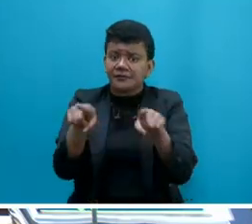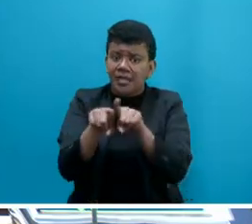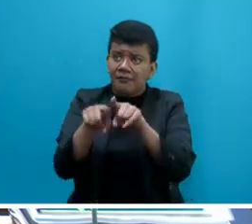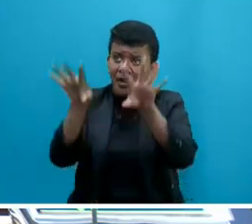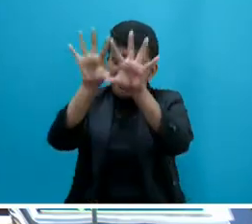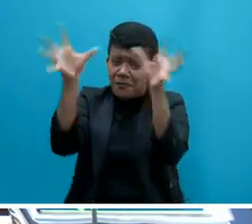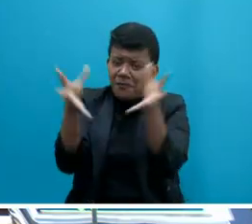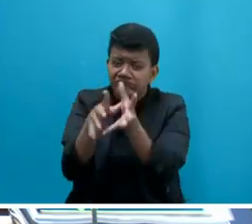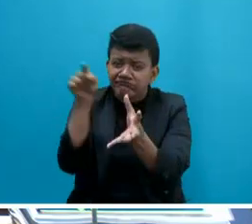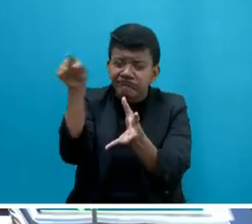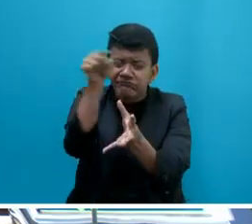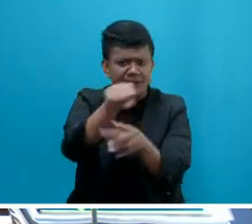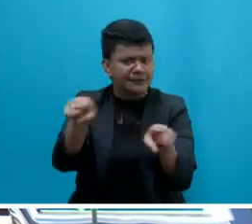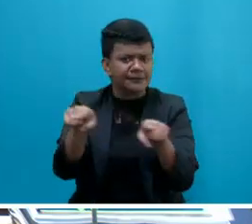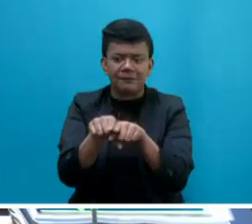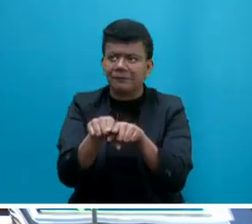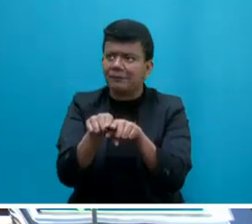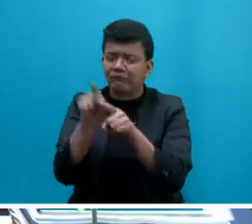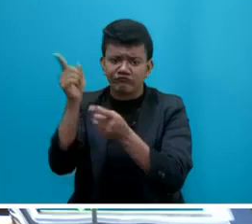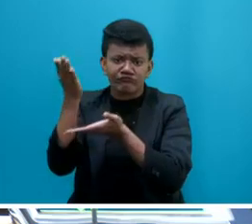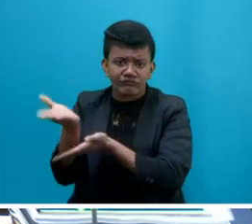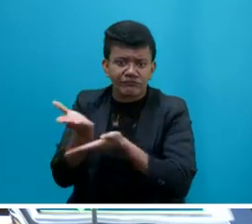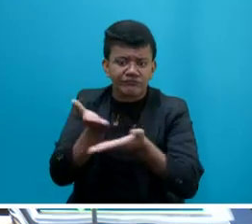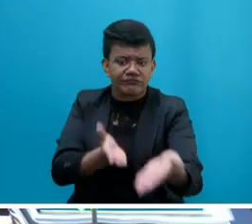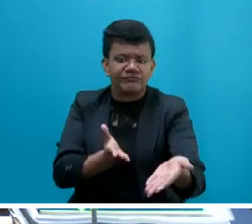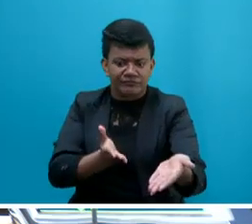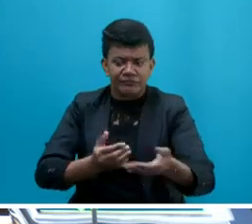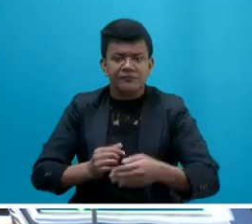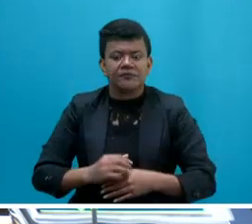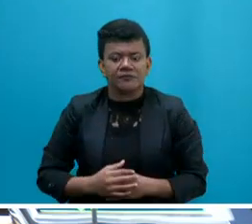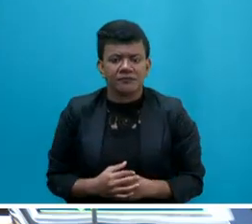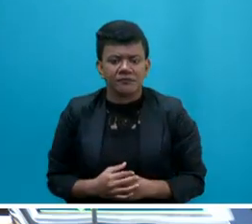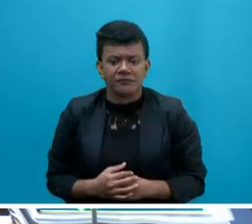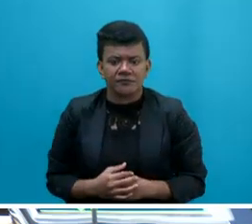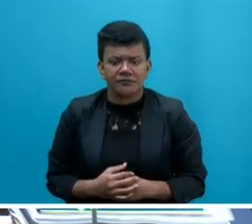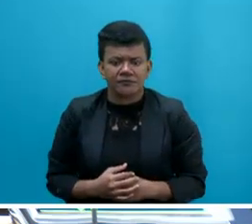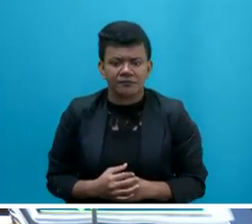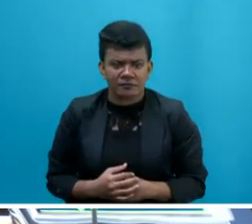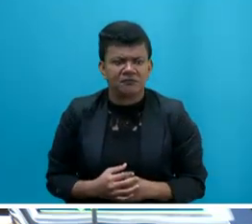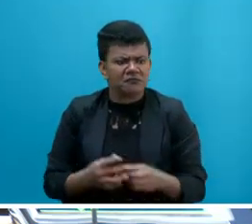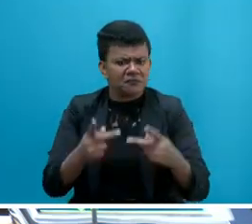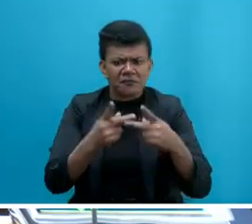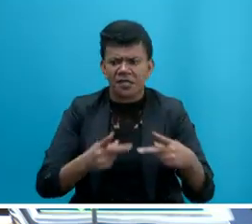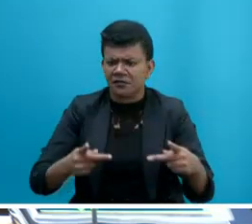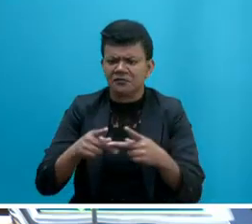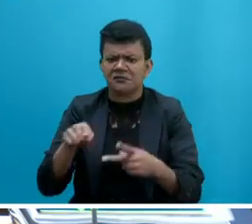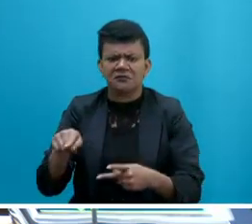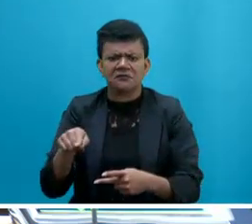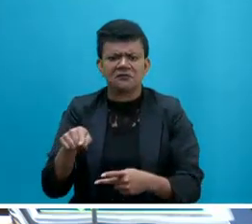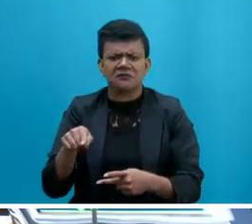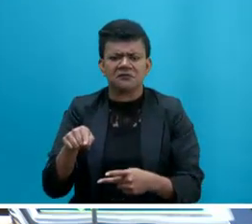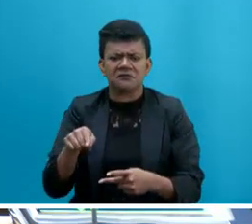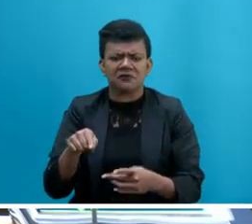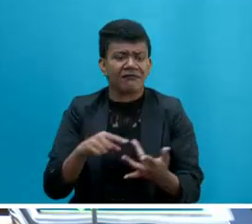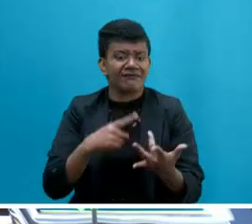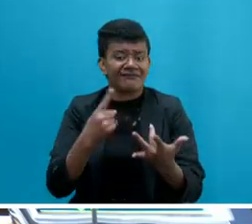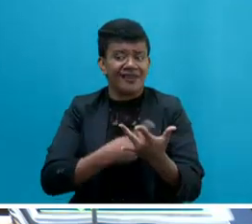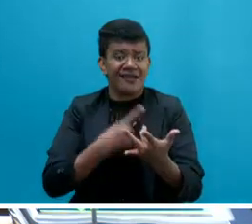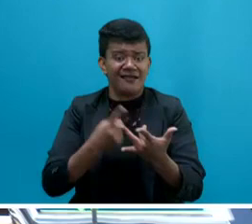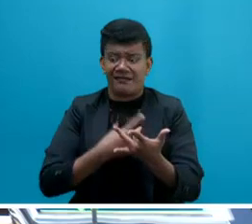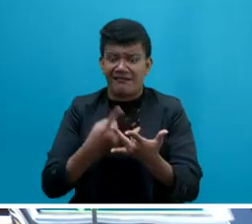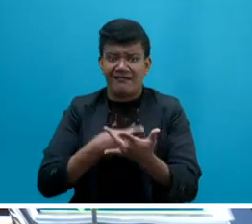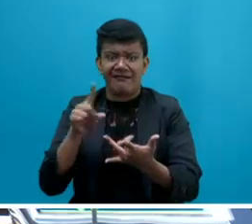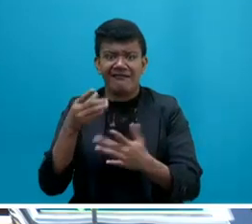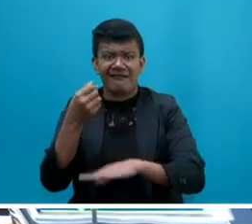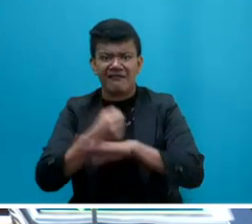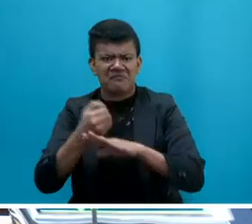given us a platform like no government before. Mr. Speaker, sir, we are well on our way to implementing the Sustainable Development